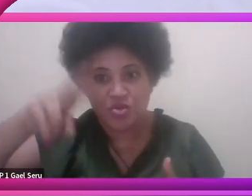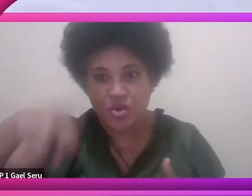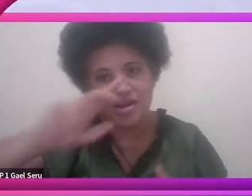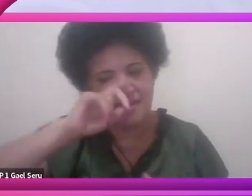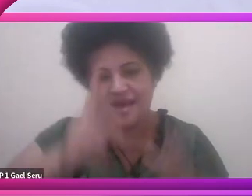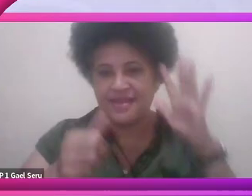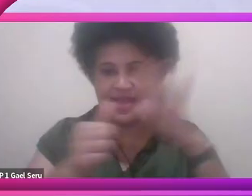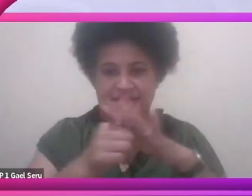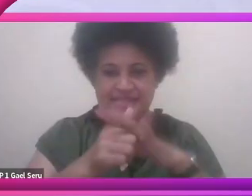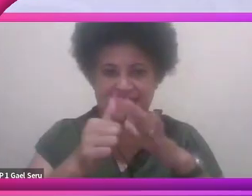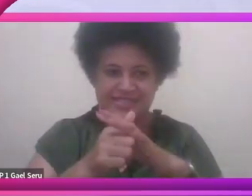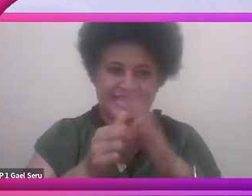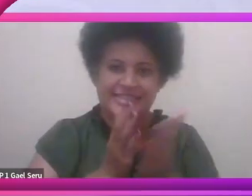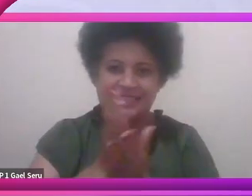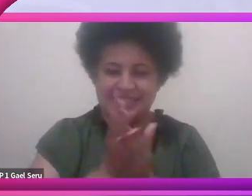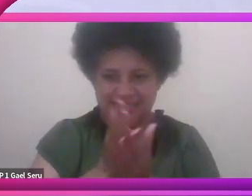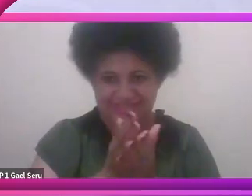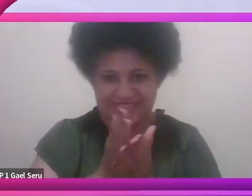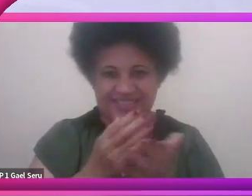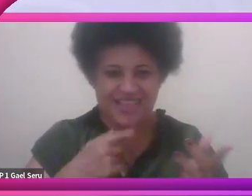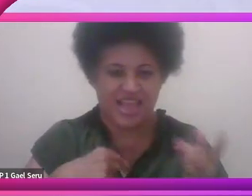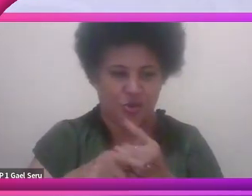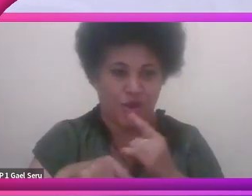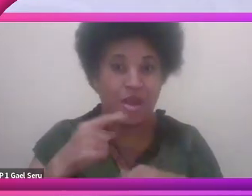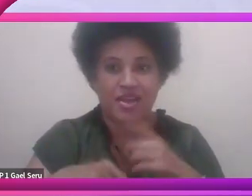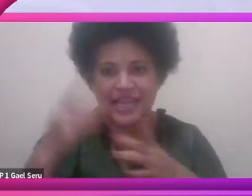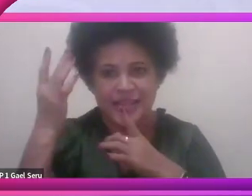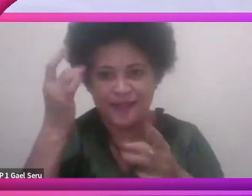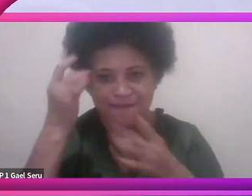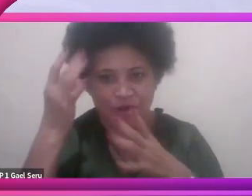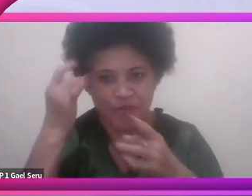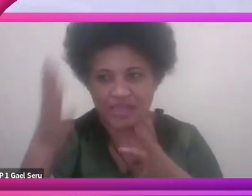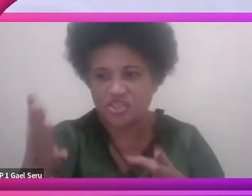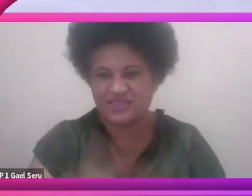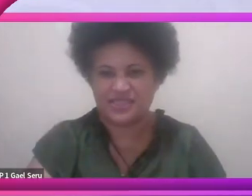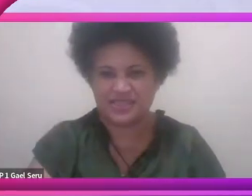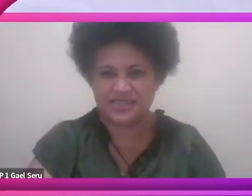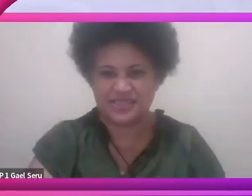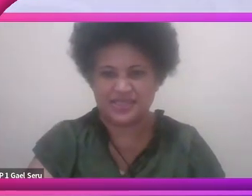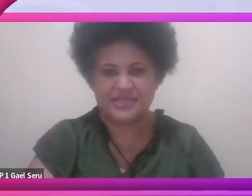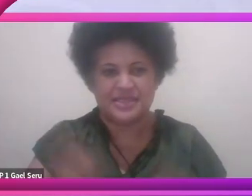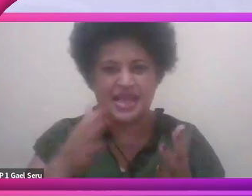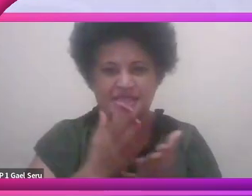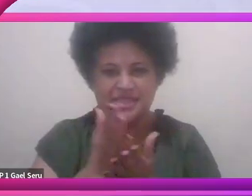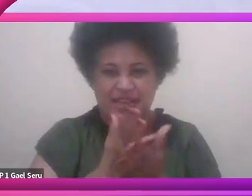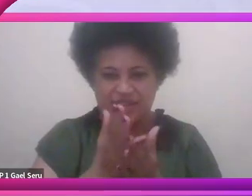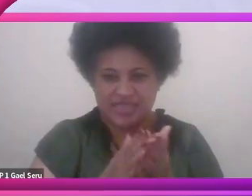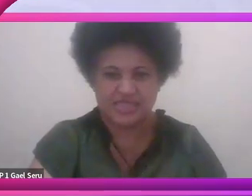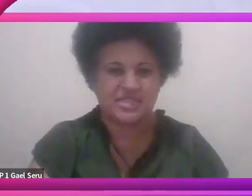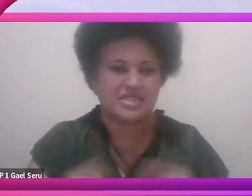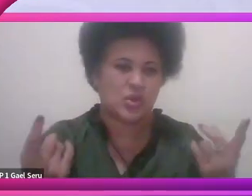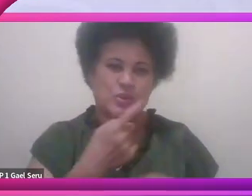access to the services. This I'm talking about information and services. Geographic isolations or maybe